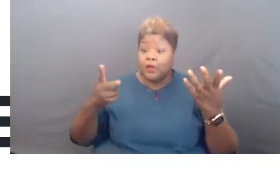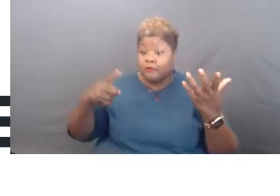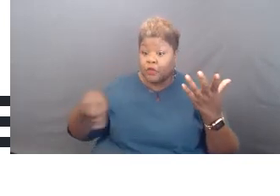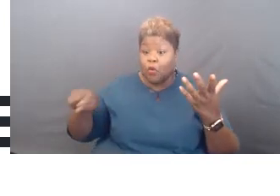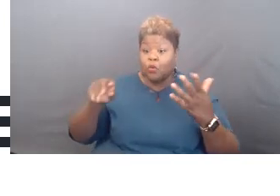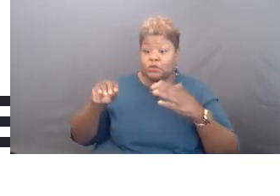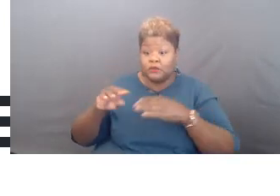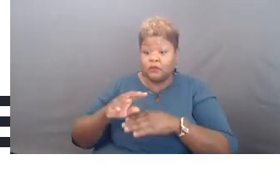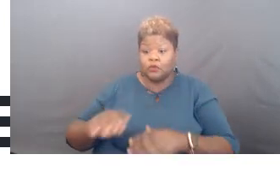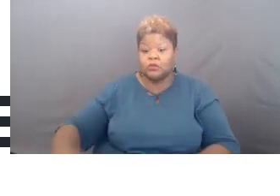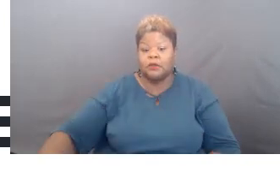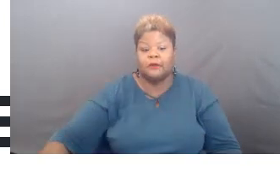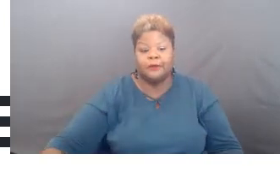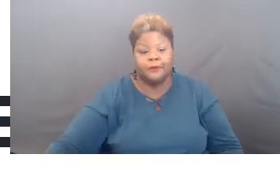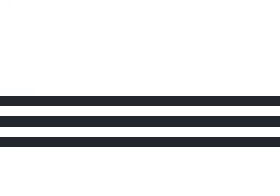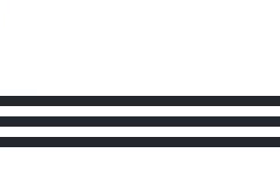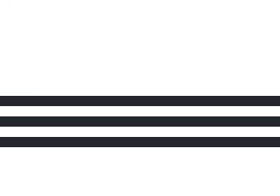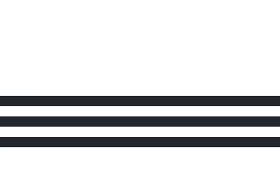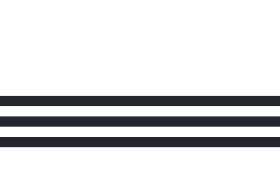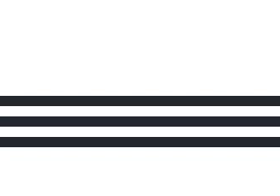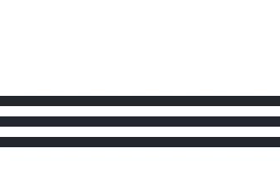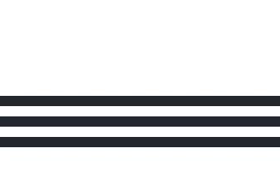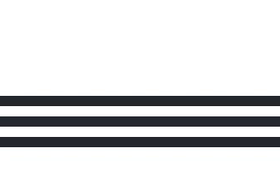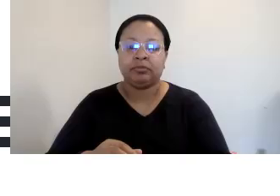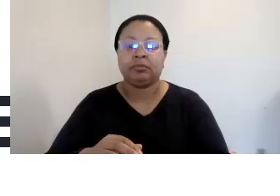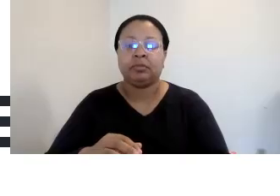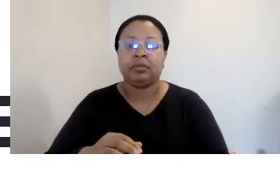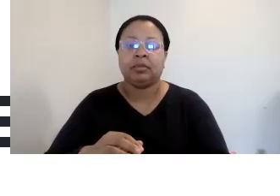of organizers created a